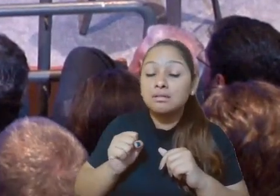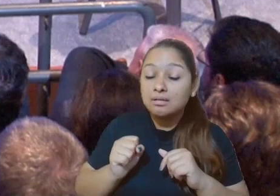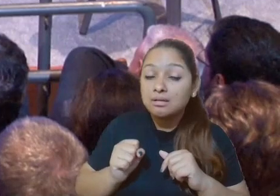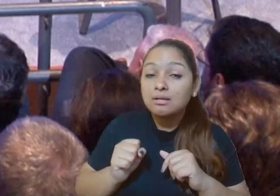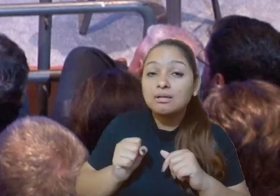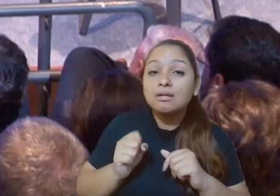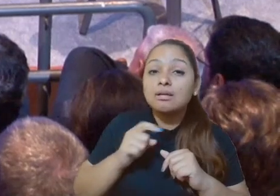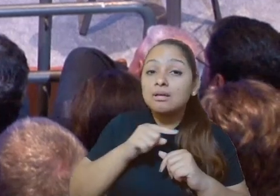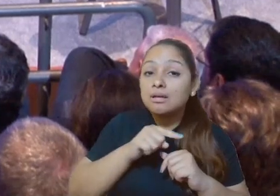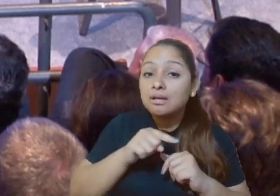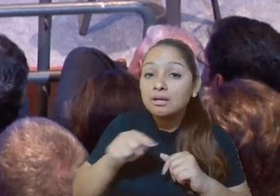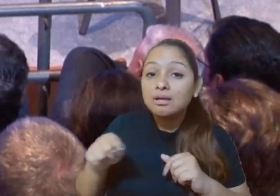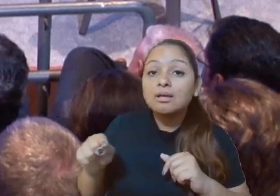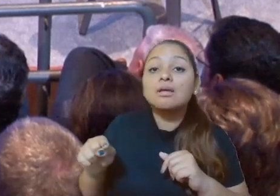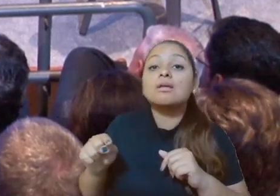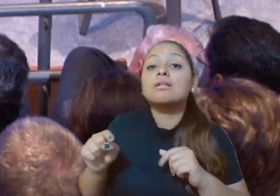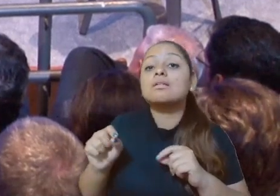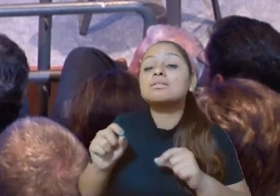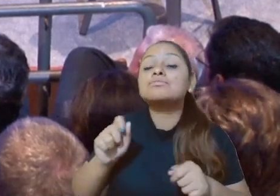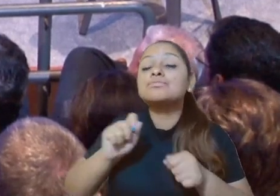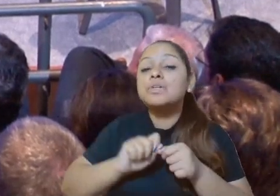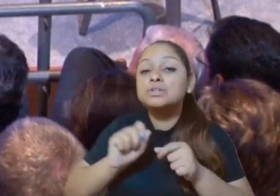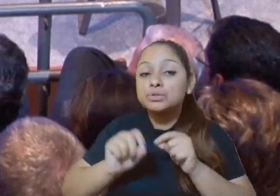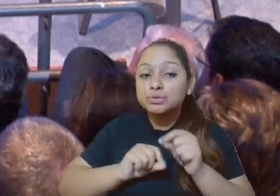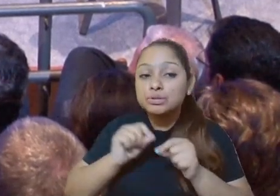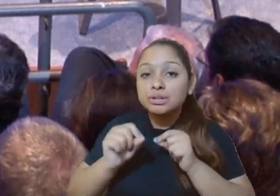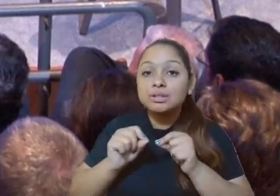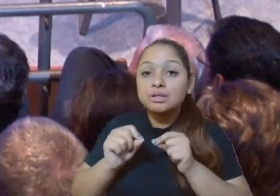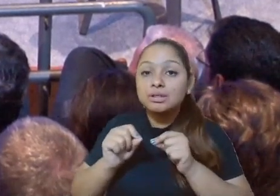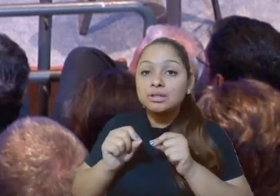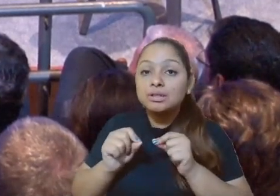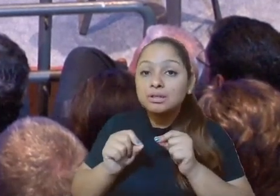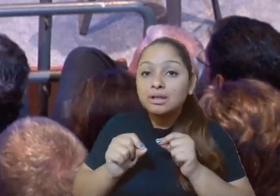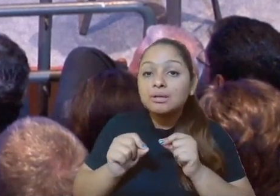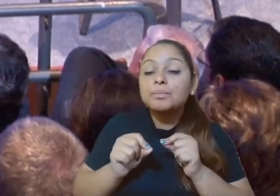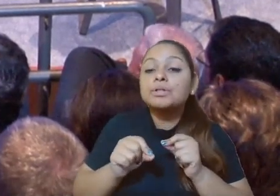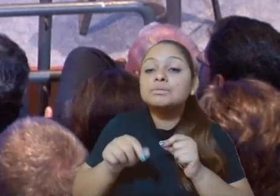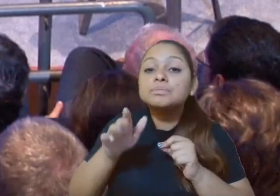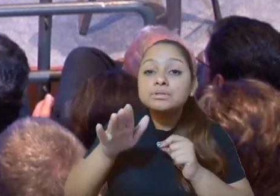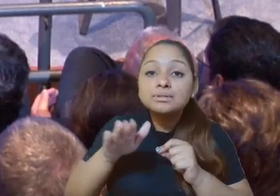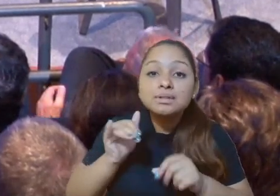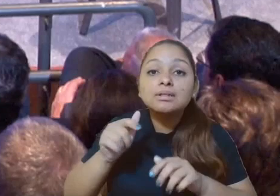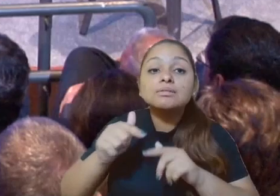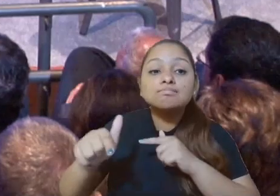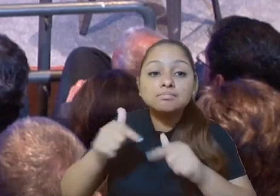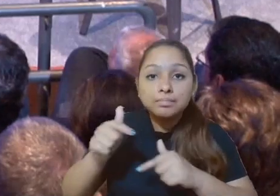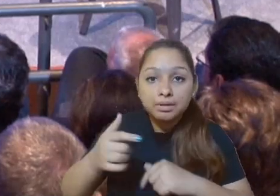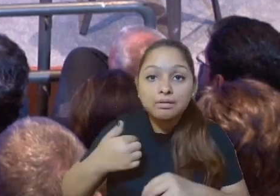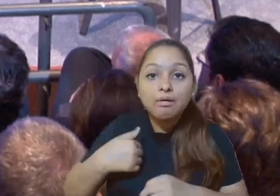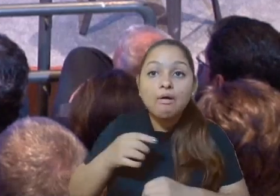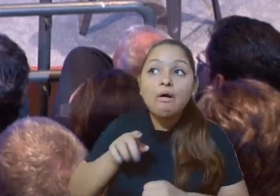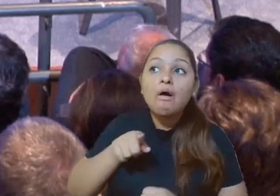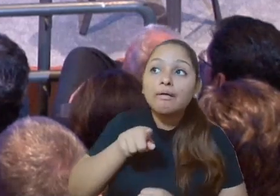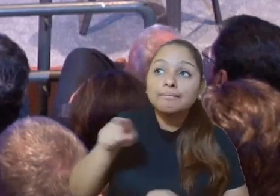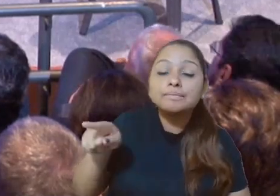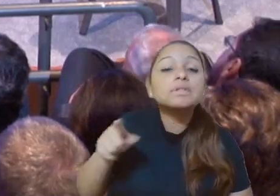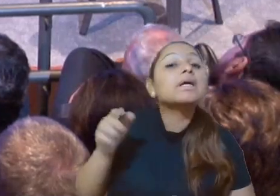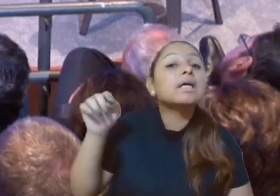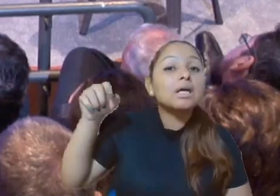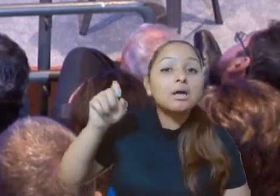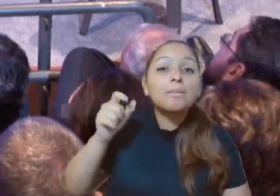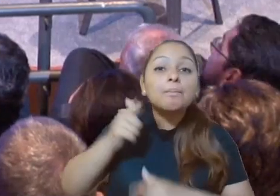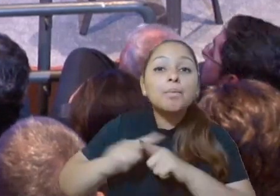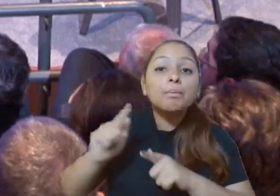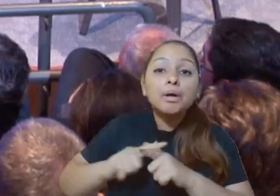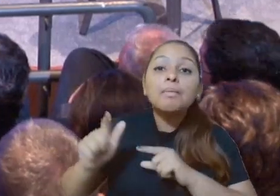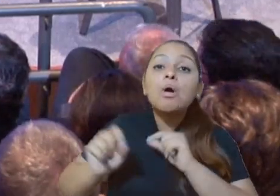closing this gap, doing what? Asking for papers, raising the hand and say, these are the challenges that we have here. I want